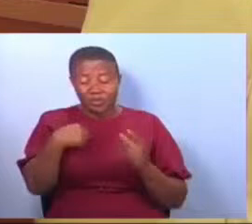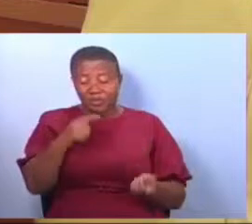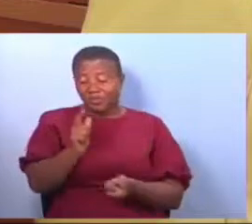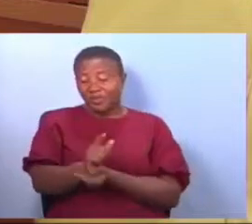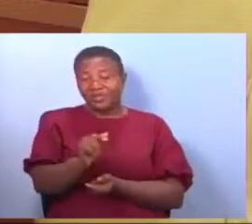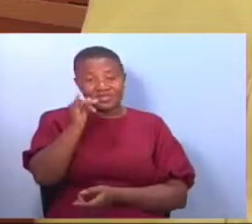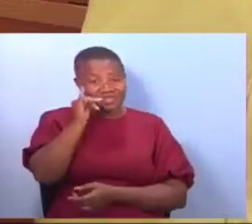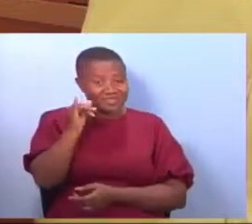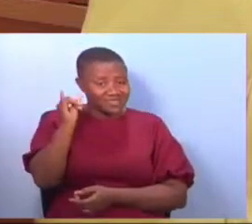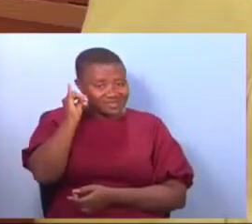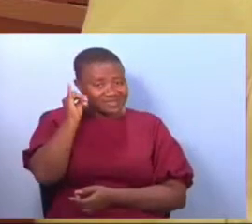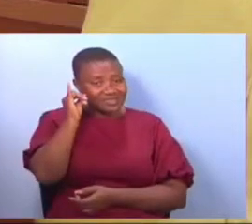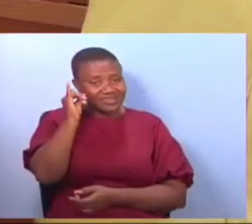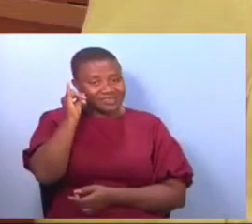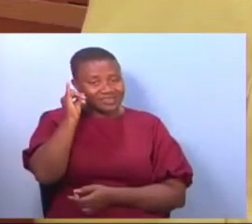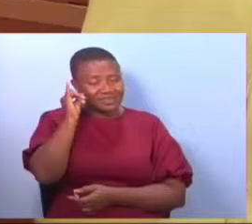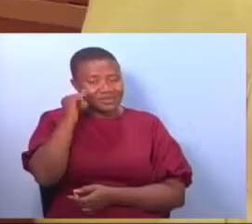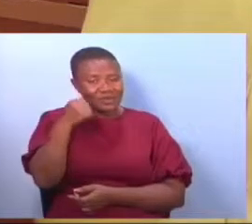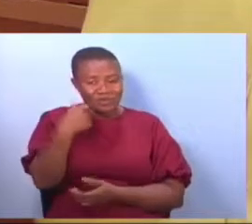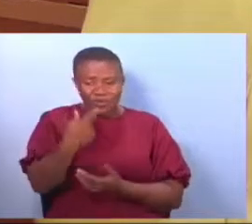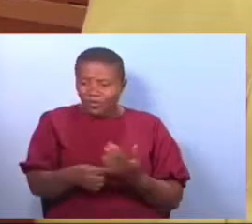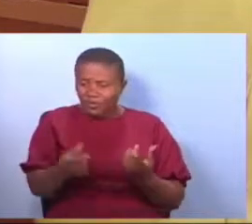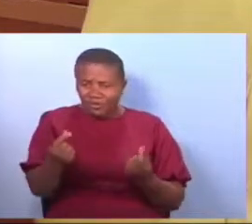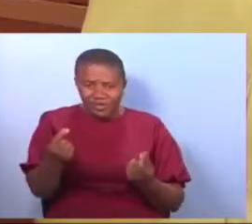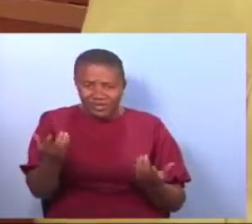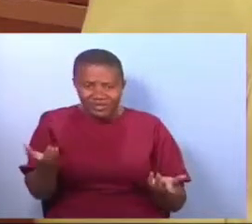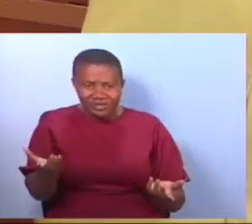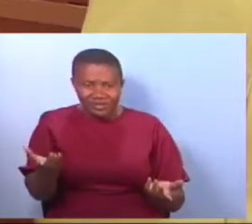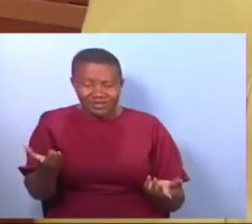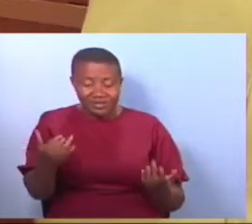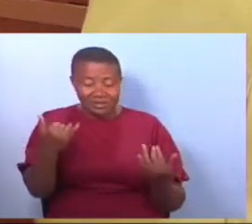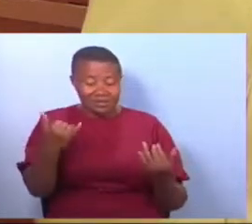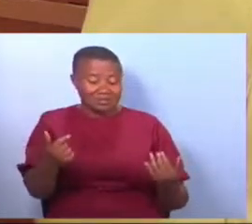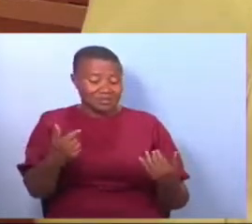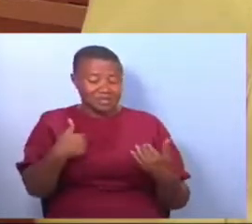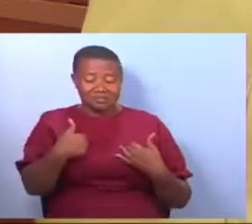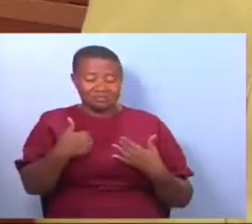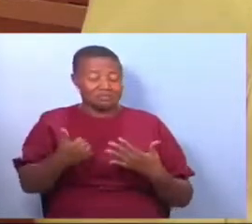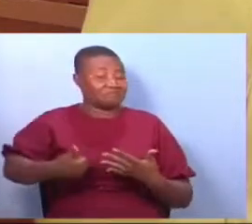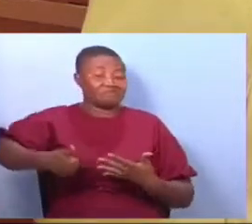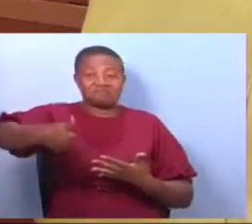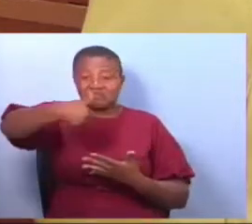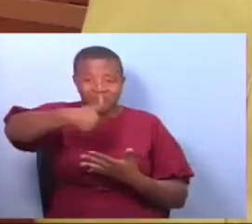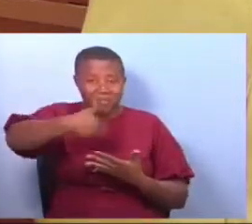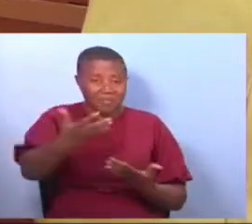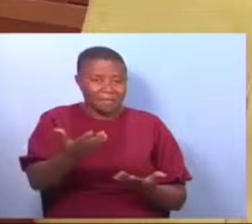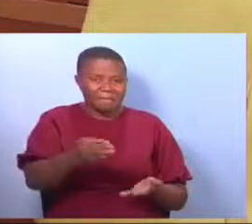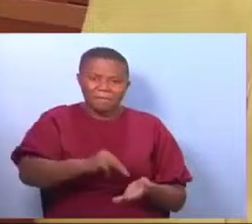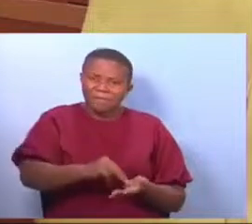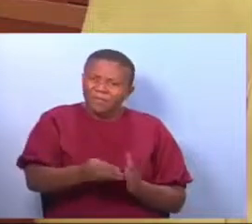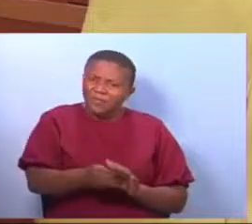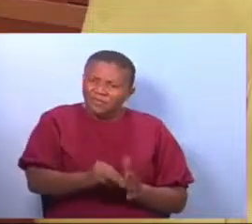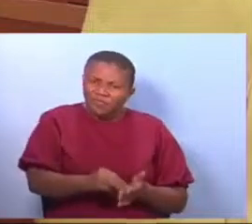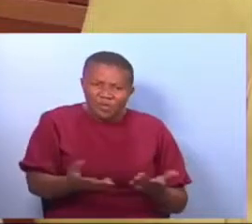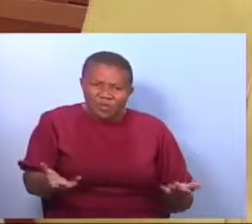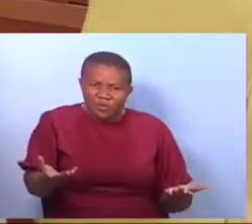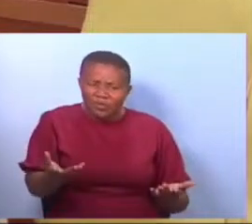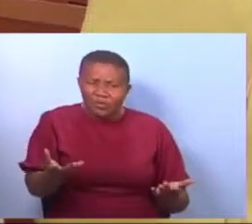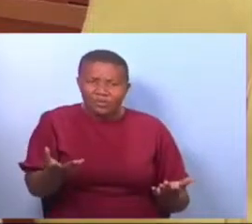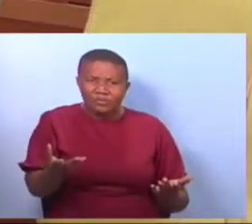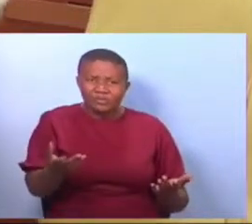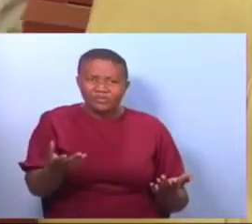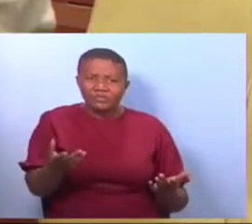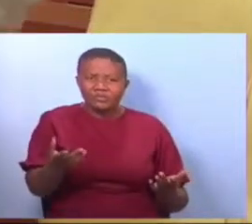yesterday. And I said, oh, what are you doing, my brother? So I've moved on. And I said, oh, what is in pipeline? And he said he's been